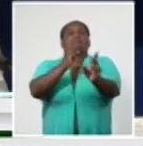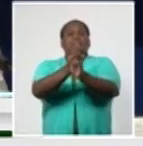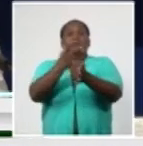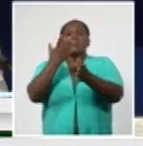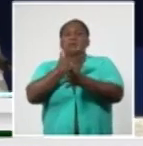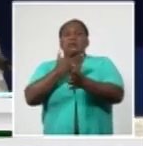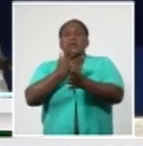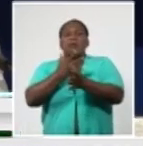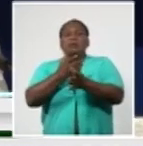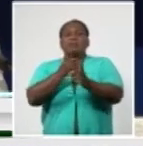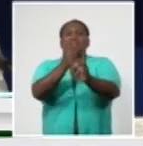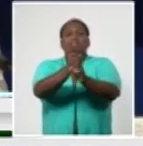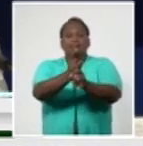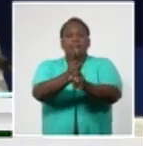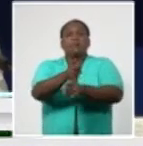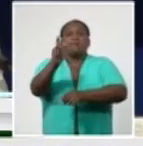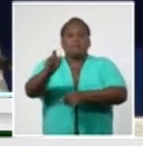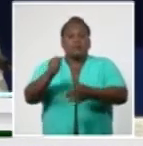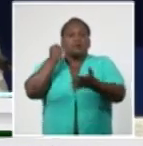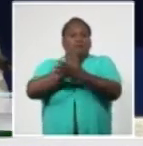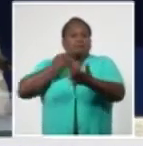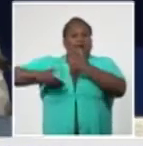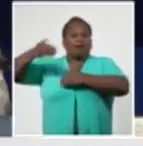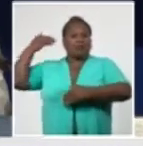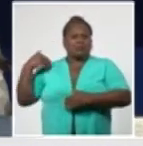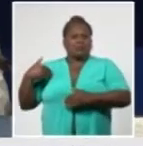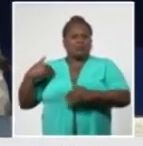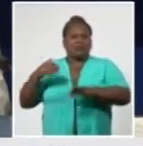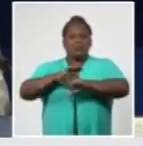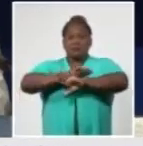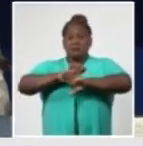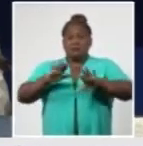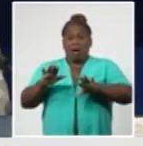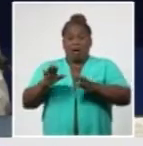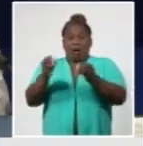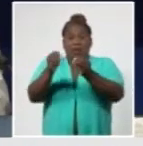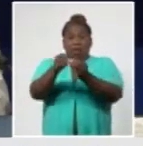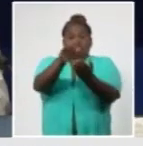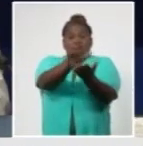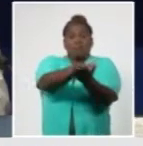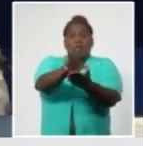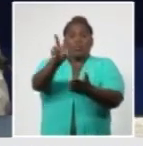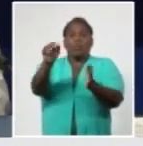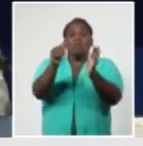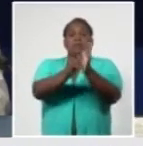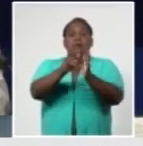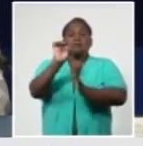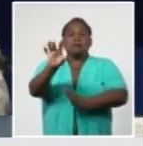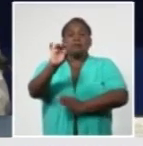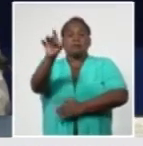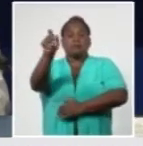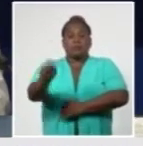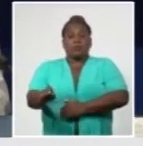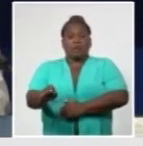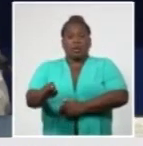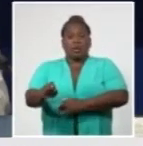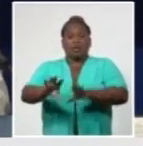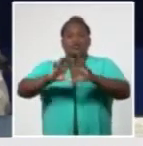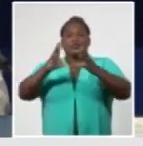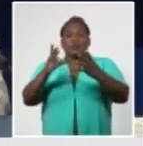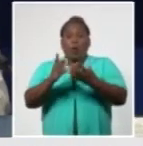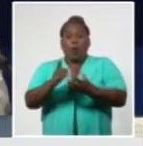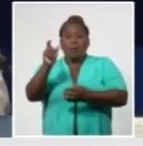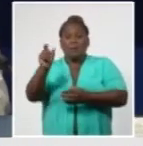Havana municipality from Havana province. He is a confirmed case contact, and with